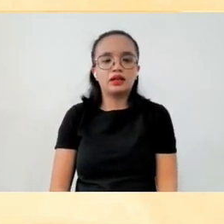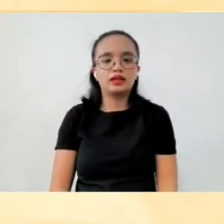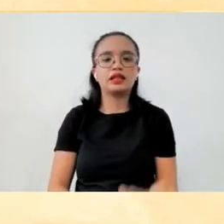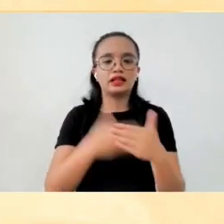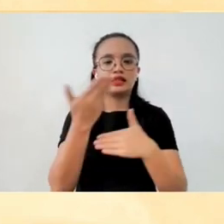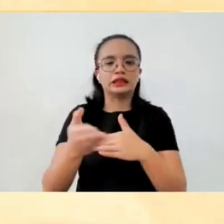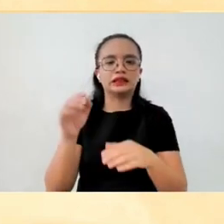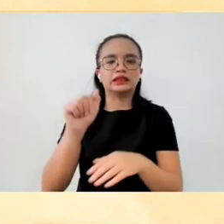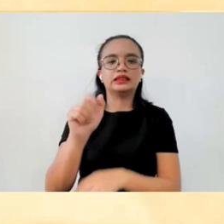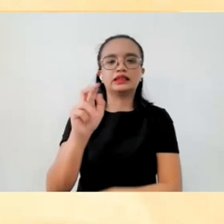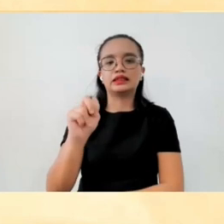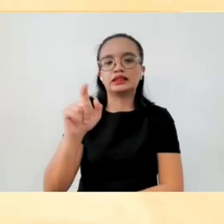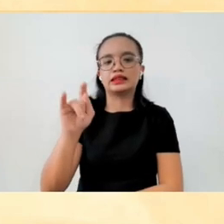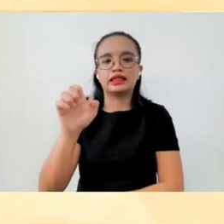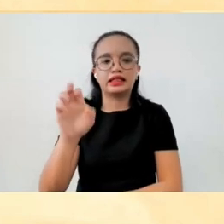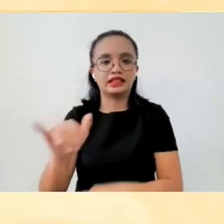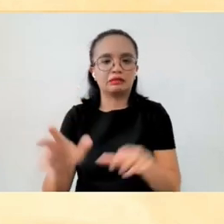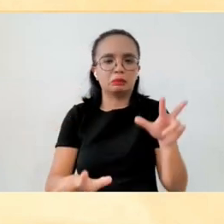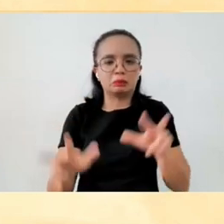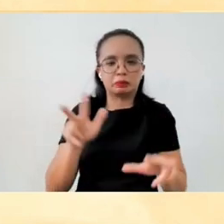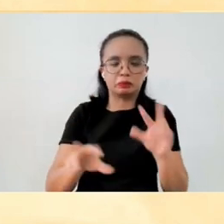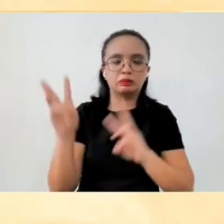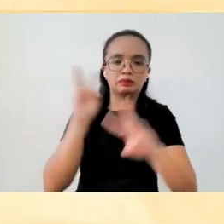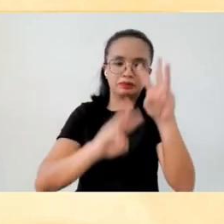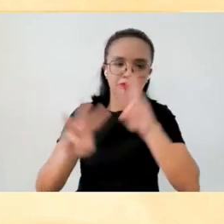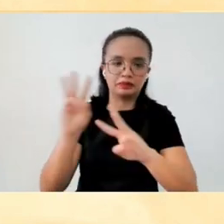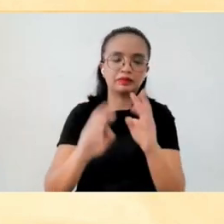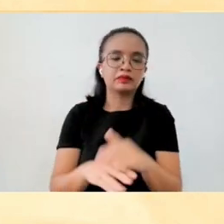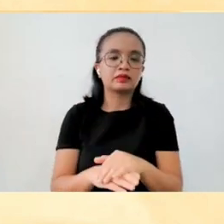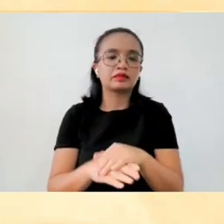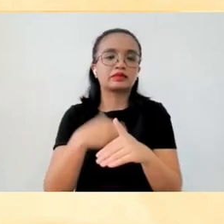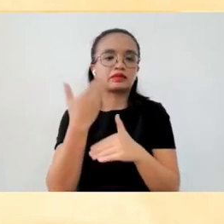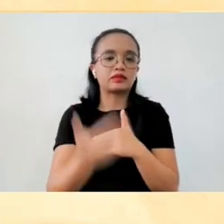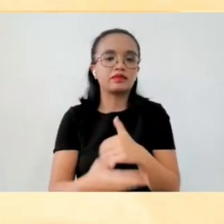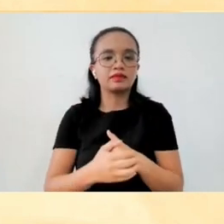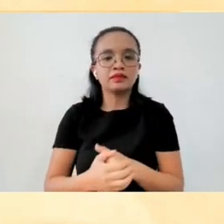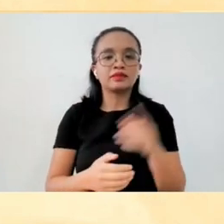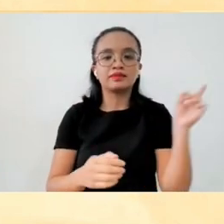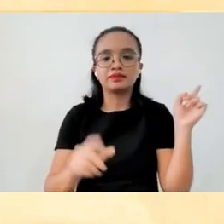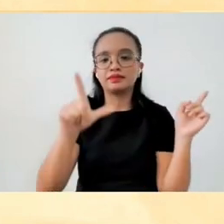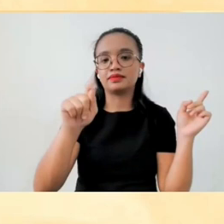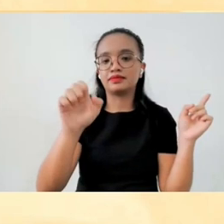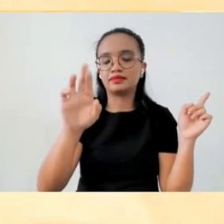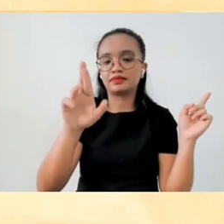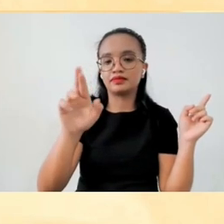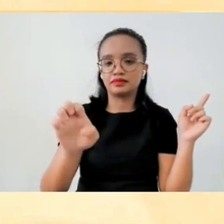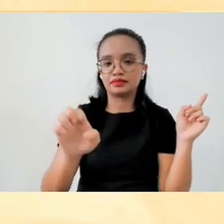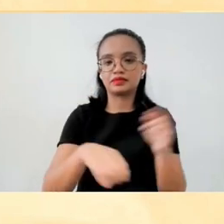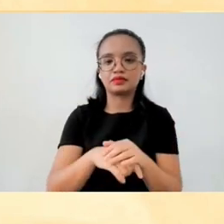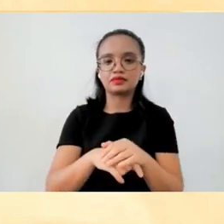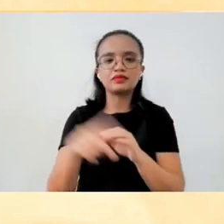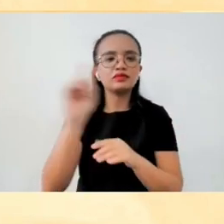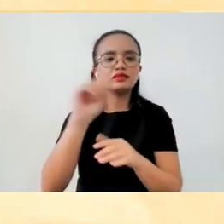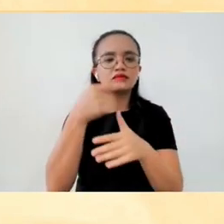anxiety as well. Okay, so moving on. So from the literature, so what are the important elements